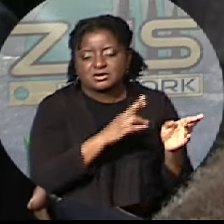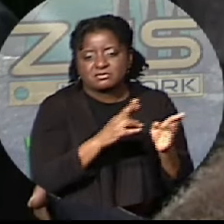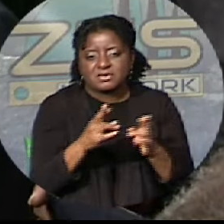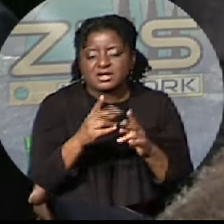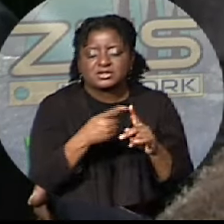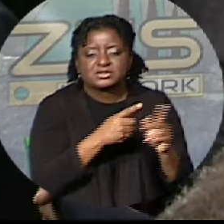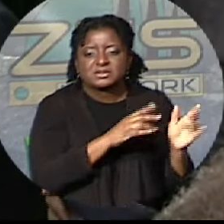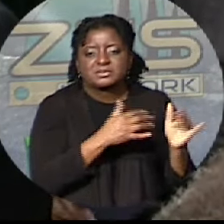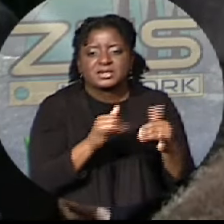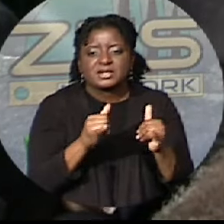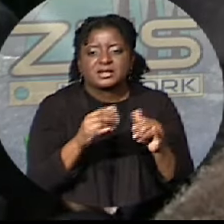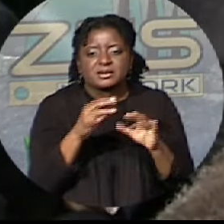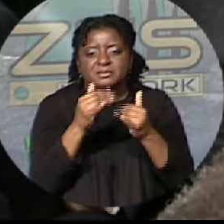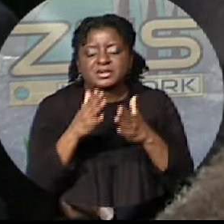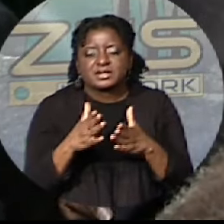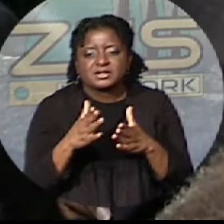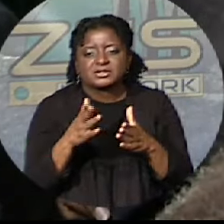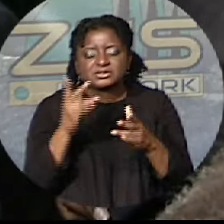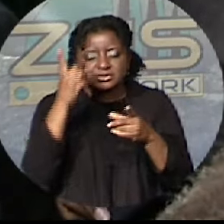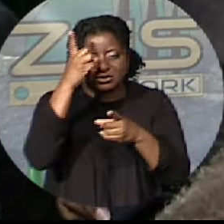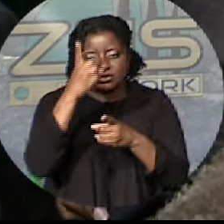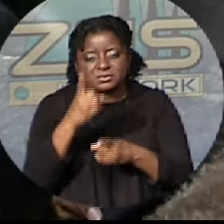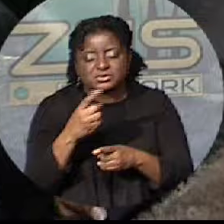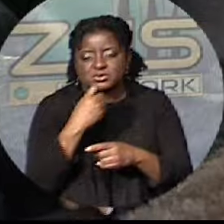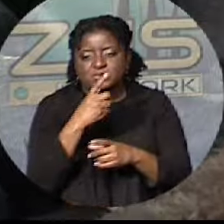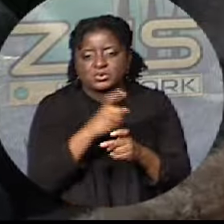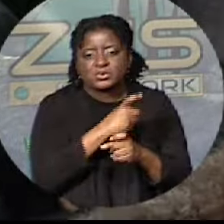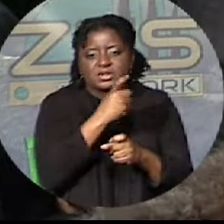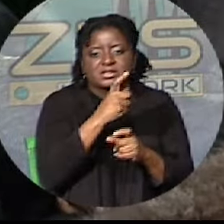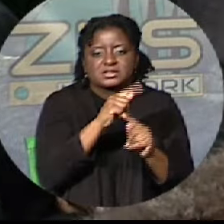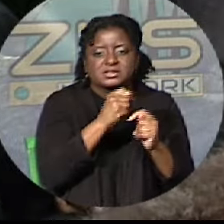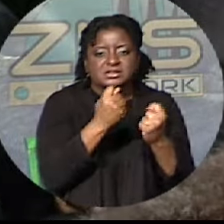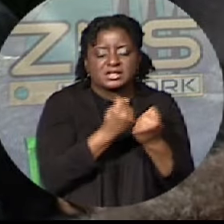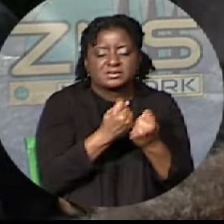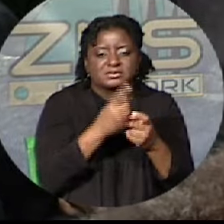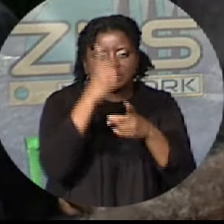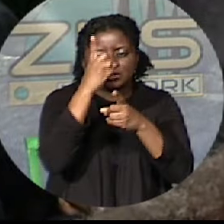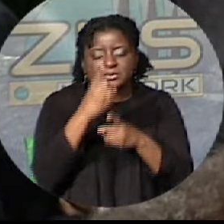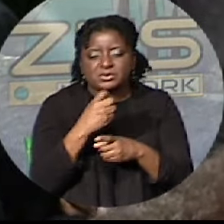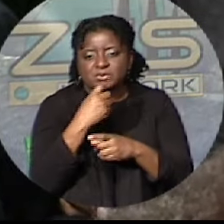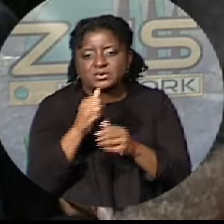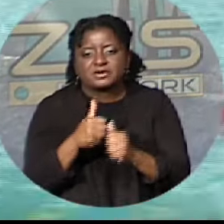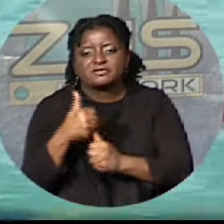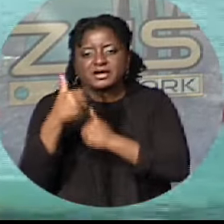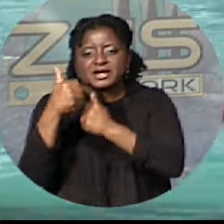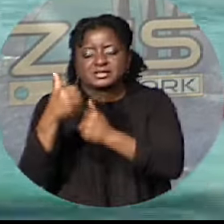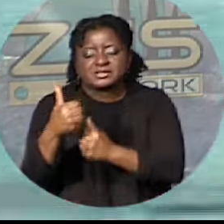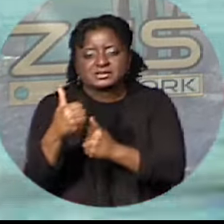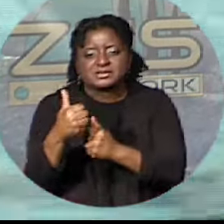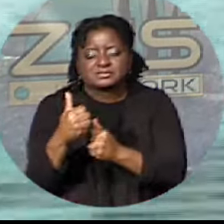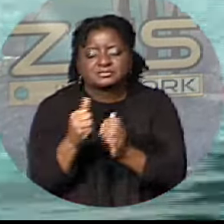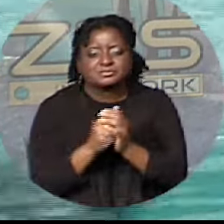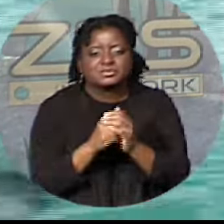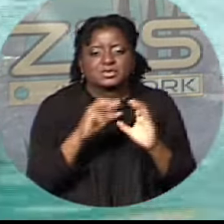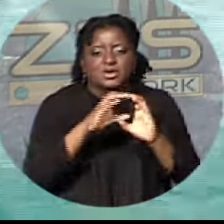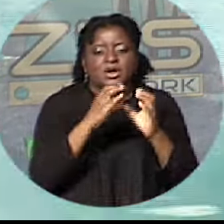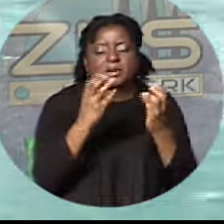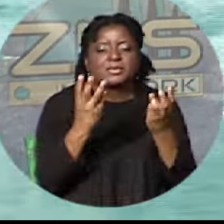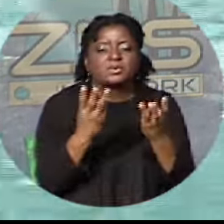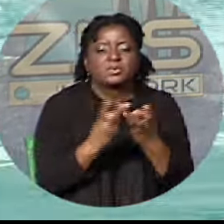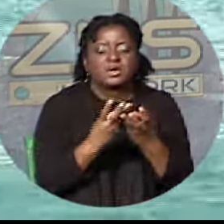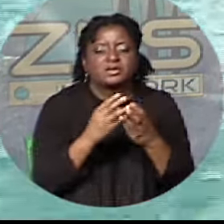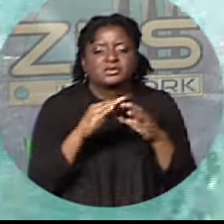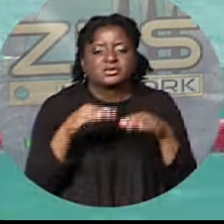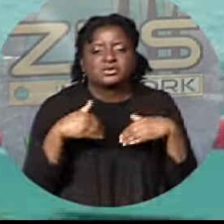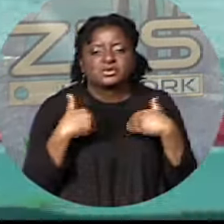The players will determine who wins. The teams will determine who advances to the championships. The Commonwealth Youth Games will take